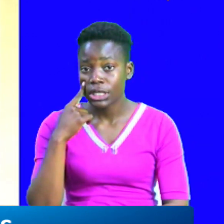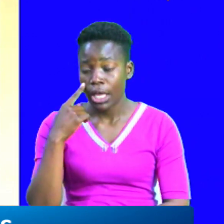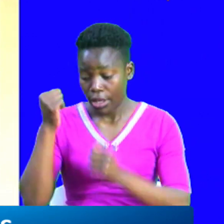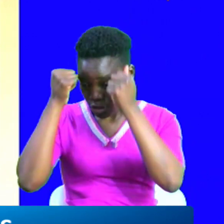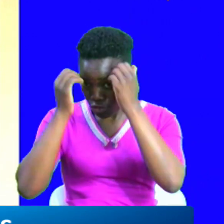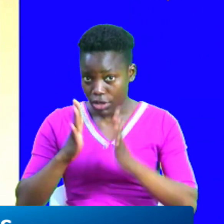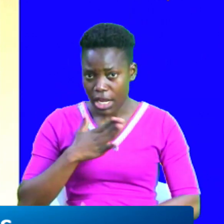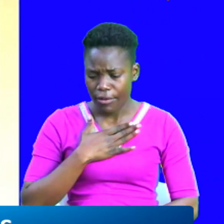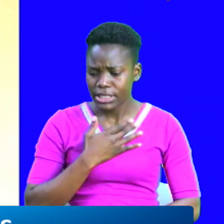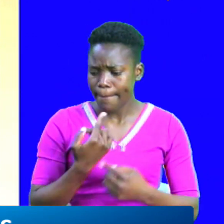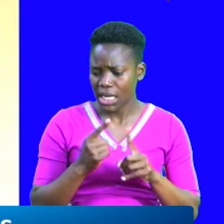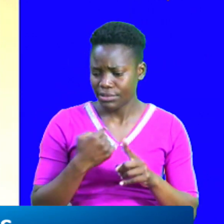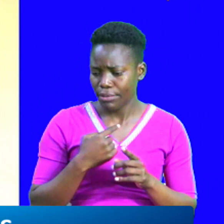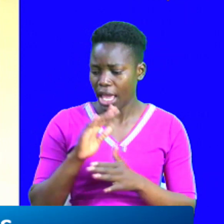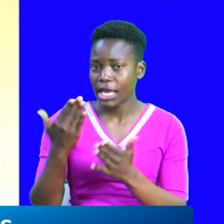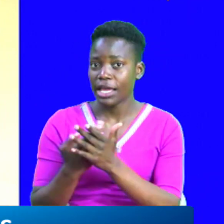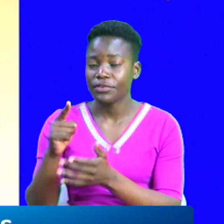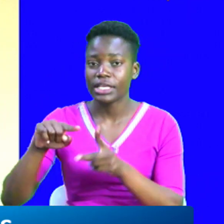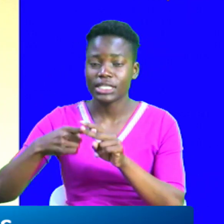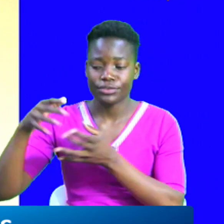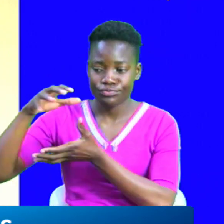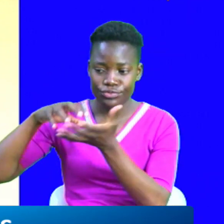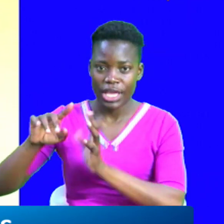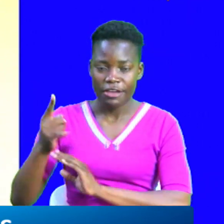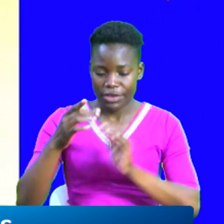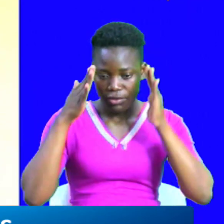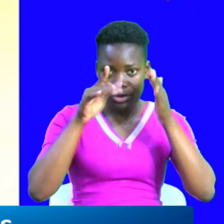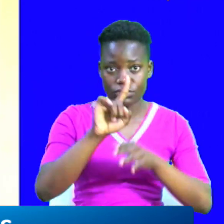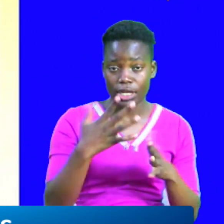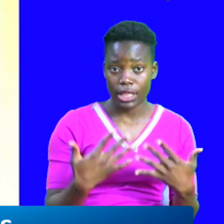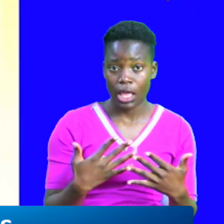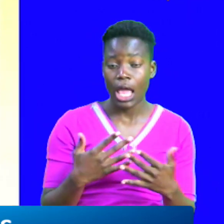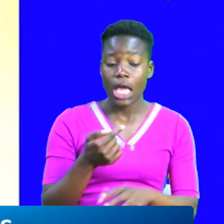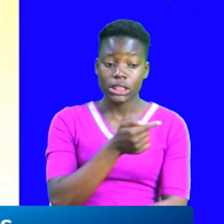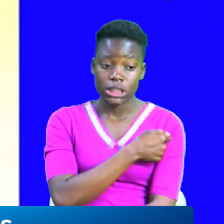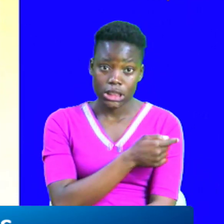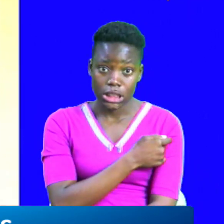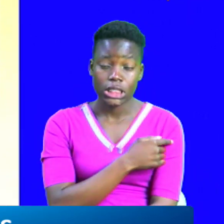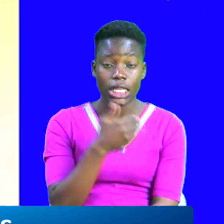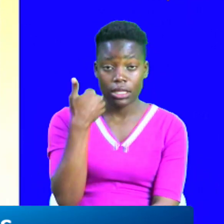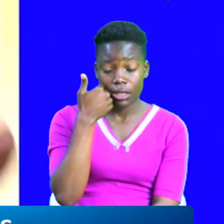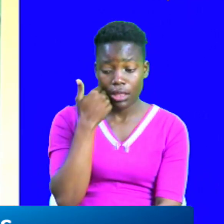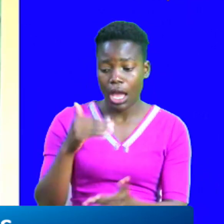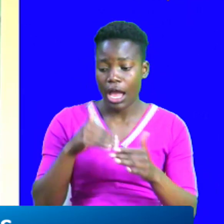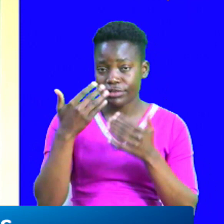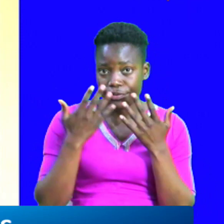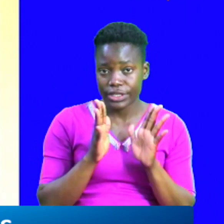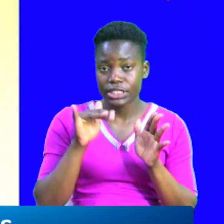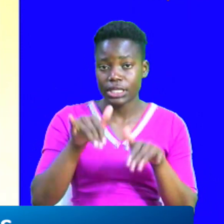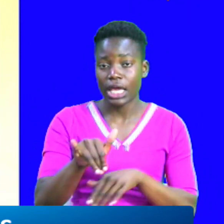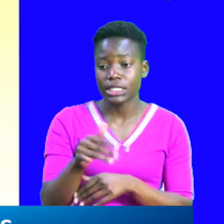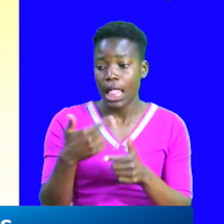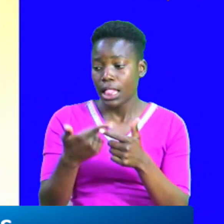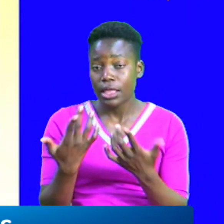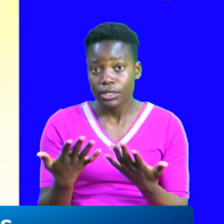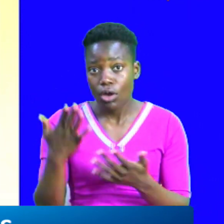nimeanza kuchanganyikiwa. Tuangalie jambo moja kwanza. Tutibu ugonjwa, tukishamalizana na ugonjwa ndio tuende kwa